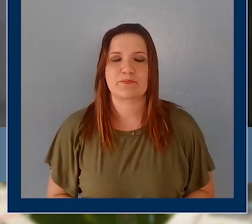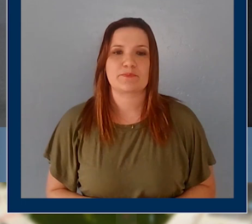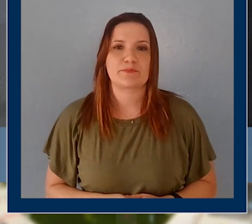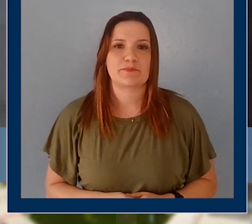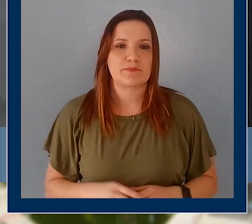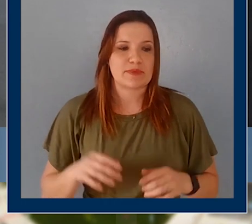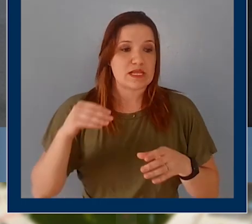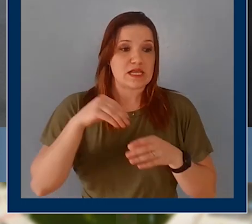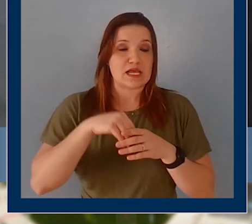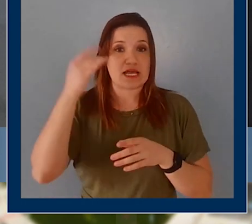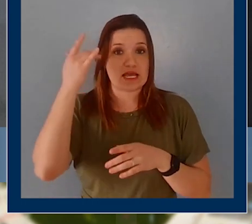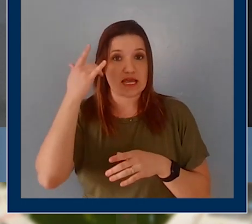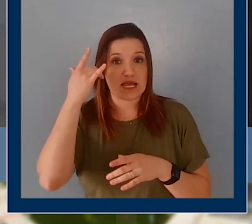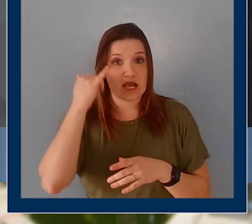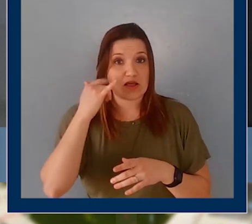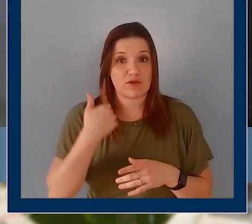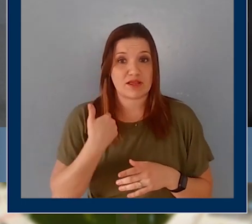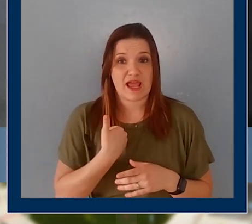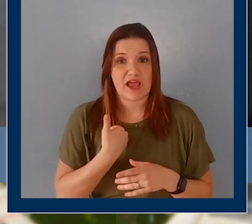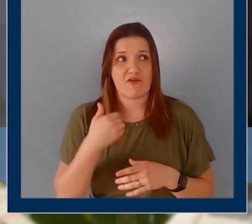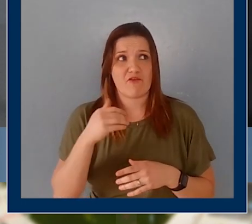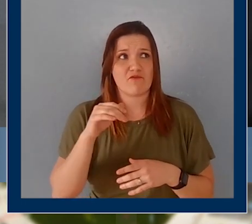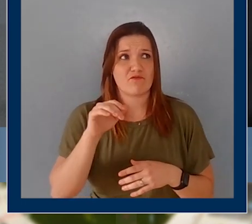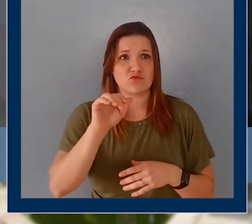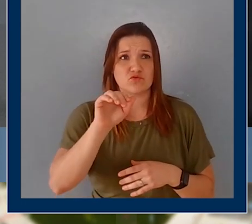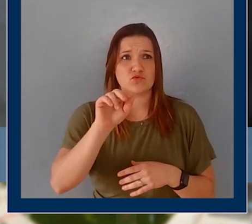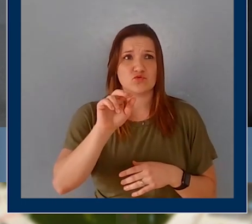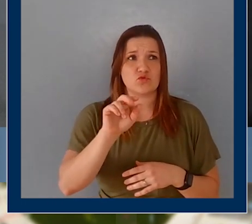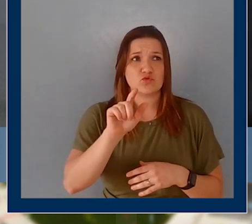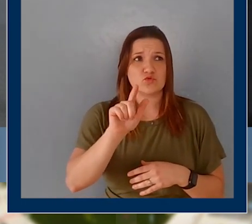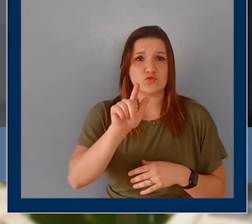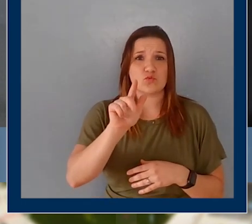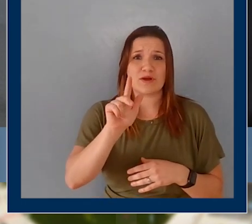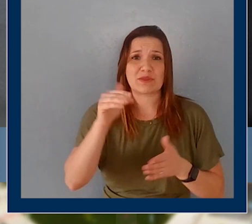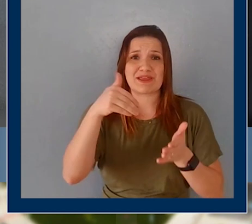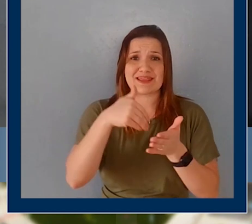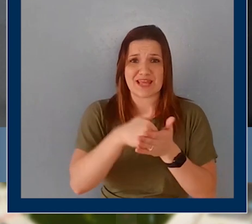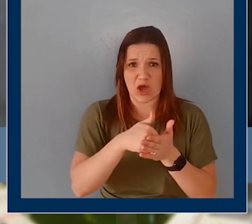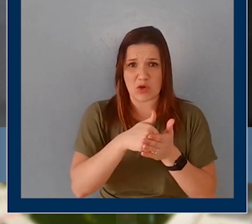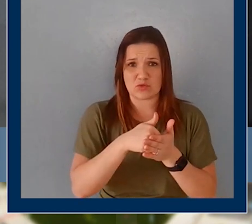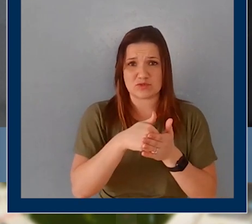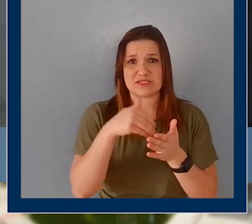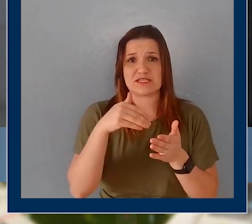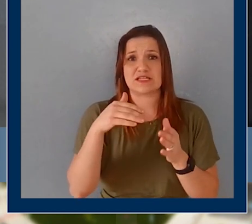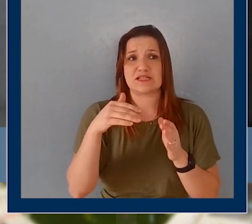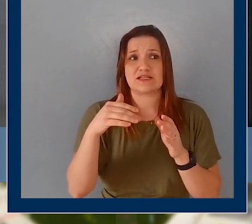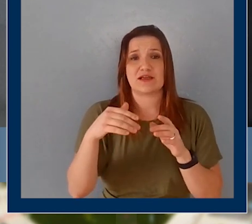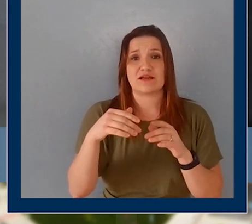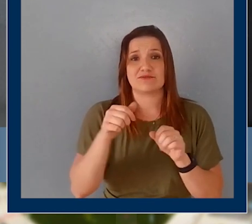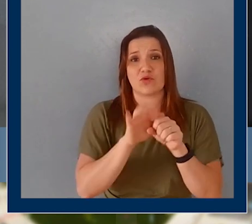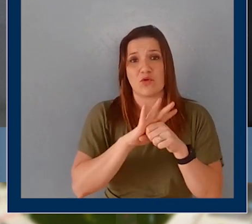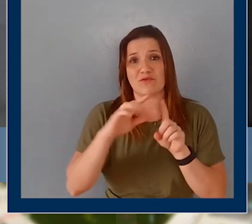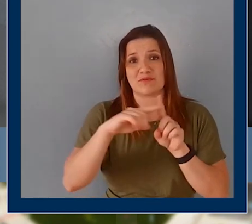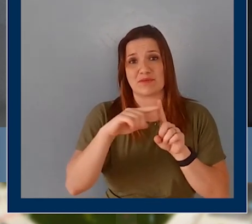42% of them are female. In terms of ethnicity, 47% of the deaths